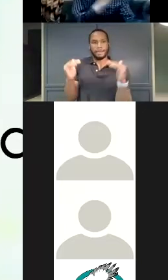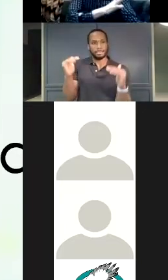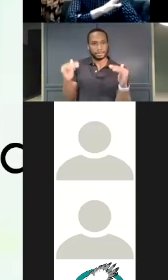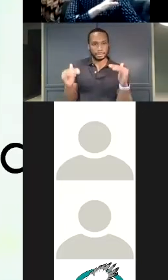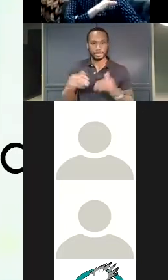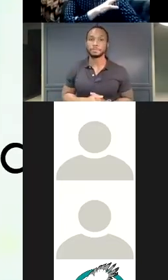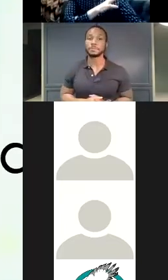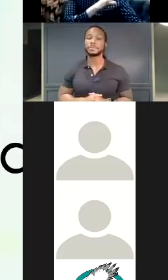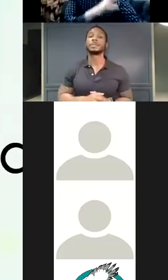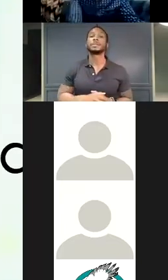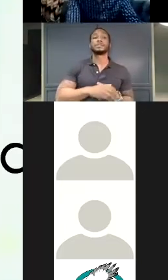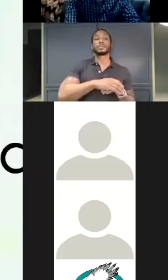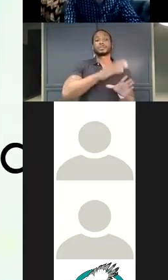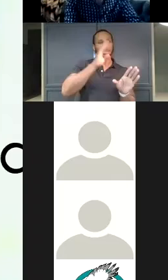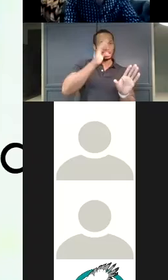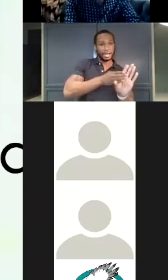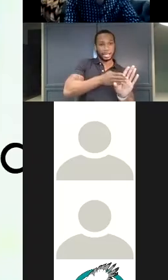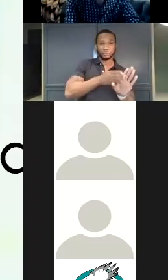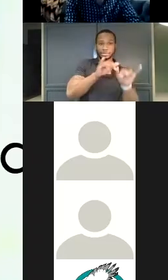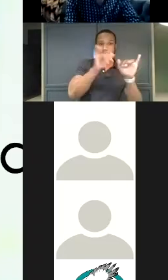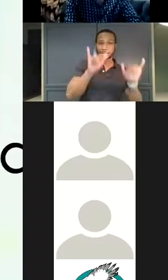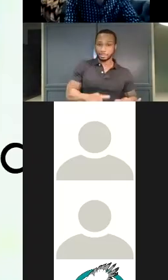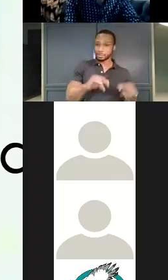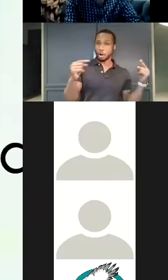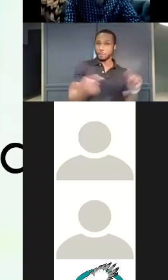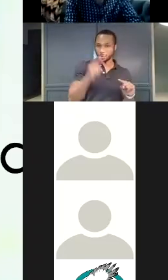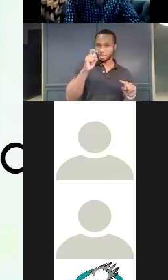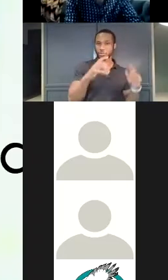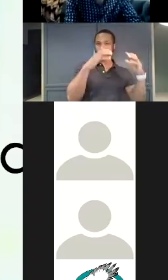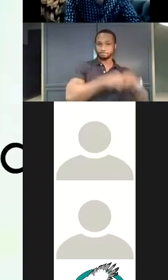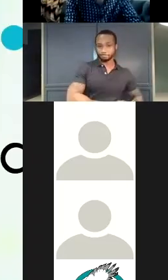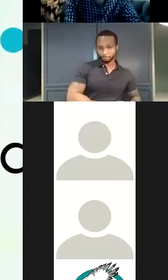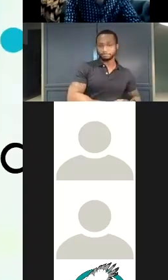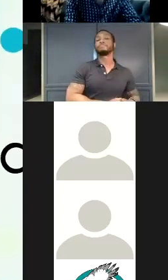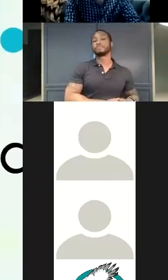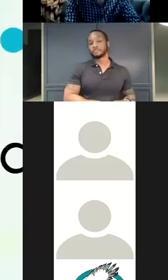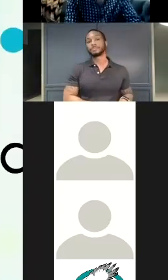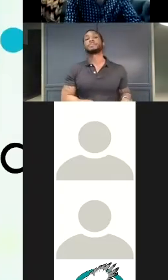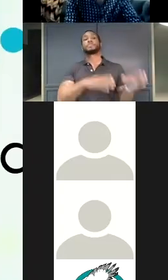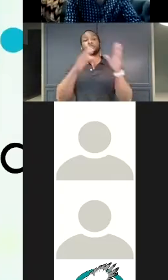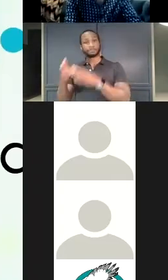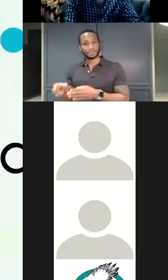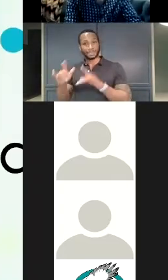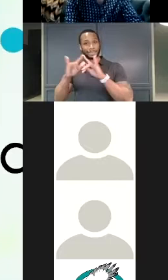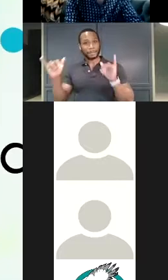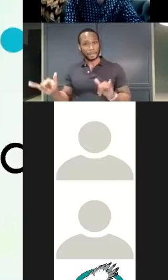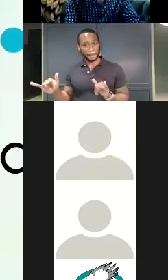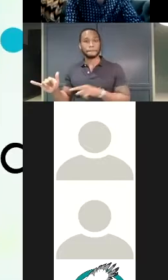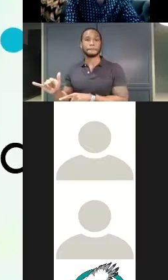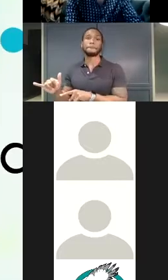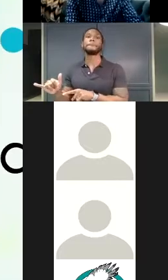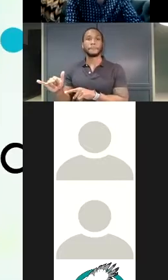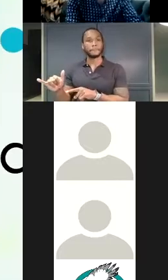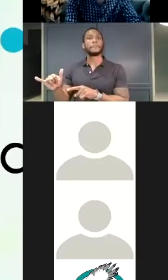the psychiatric system is harmful and needs to be dismantled on the one hand, and at the same time, there are